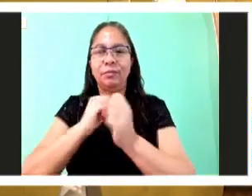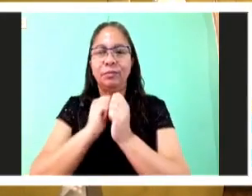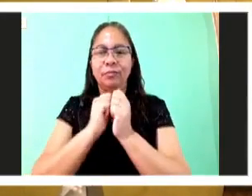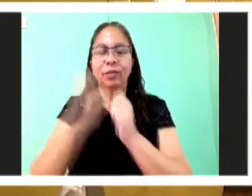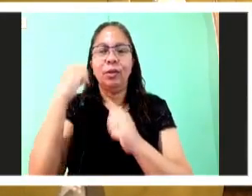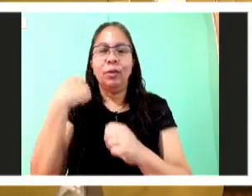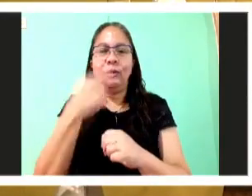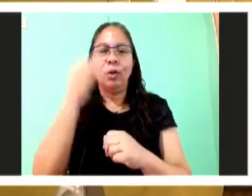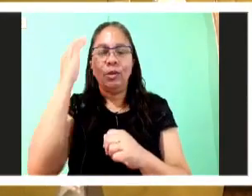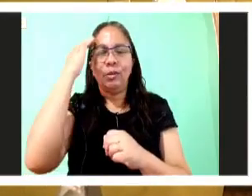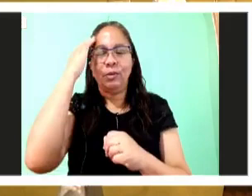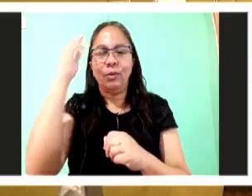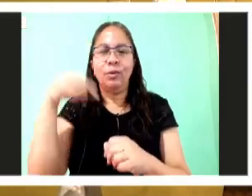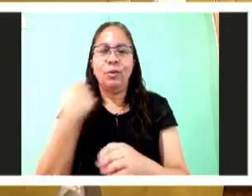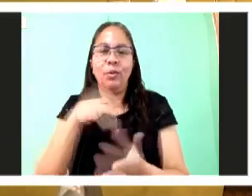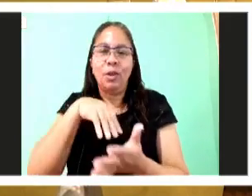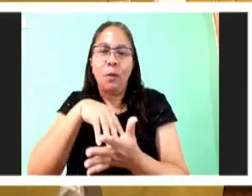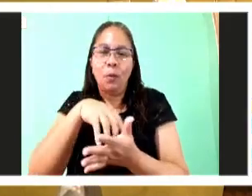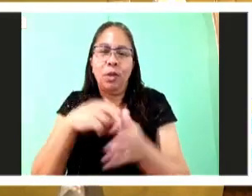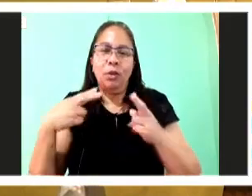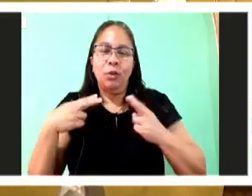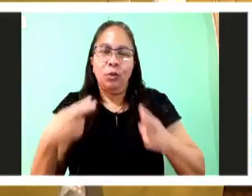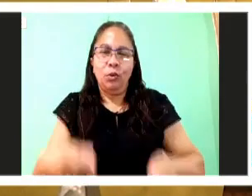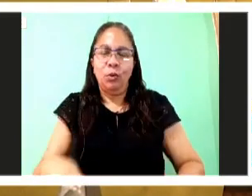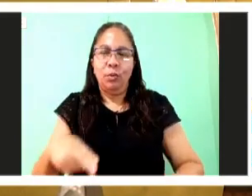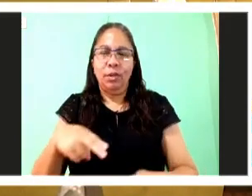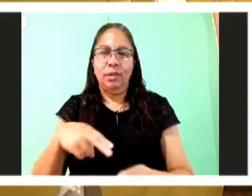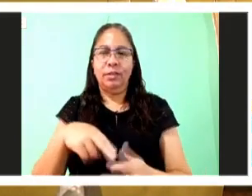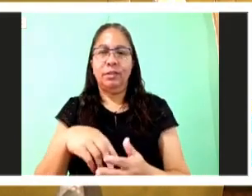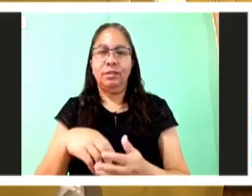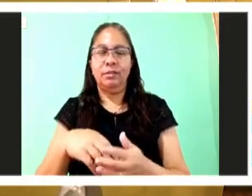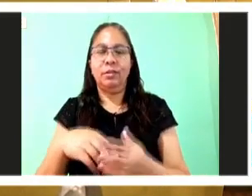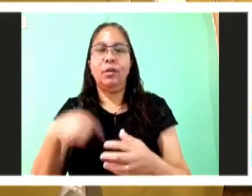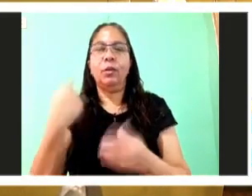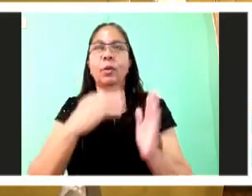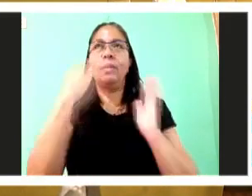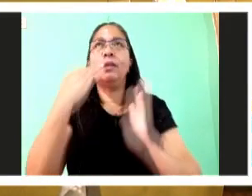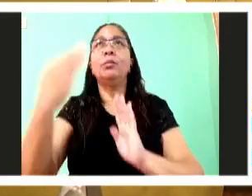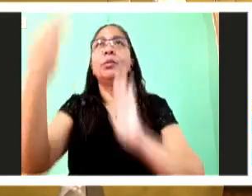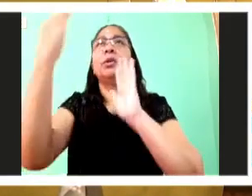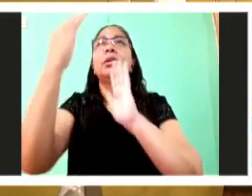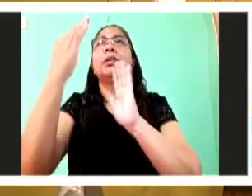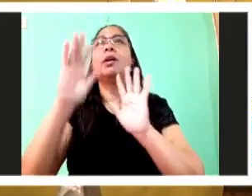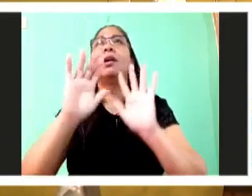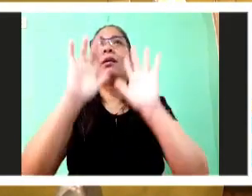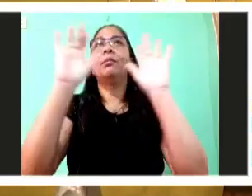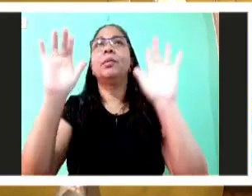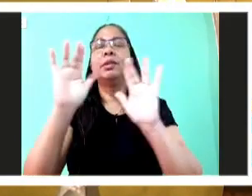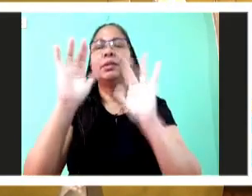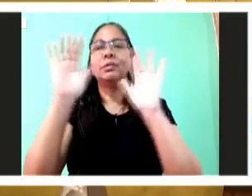own human frailty and weakness. Let us come before God and ask for mercy.